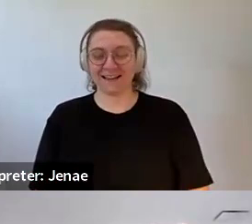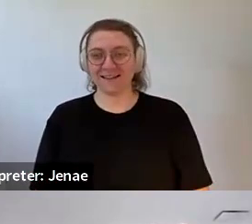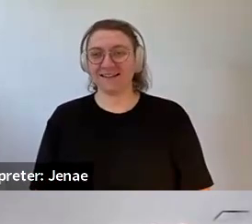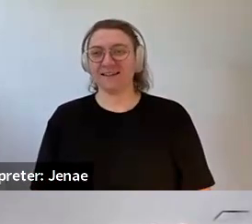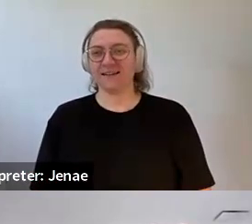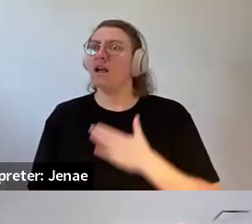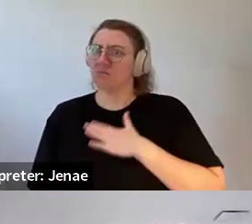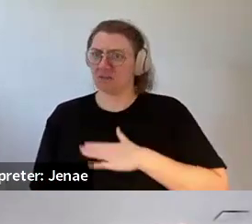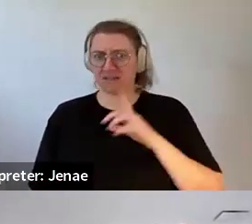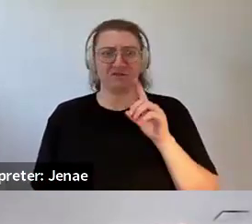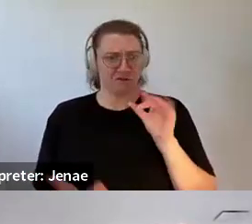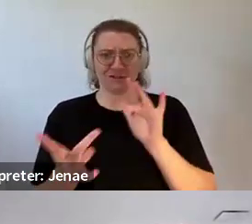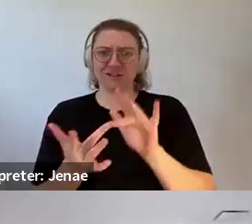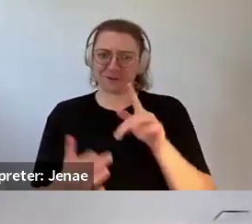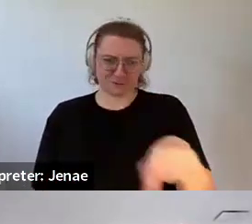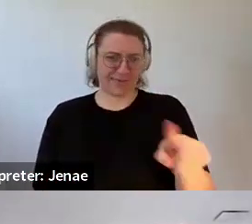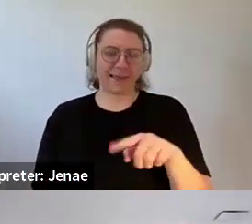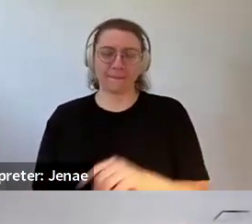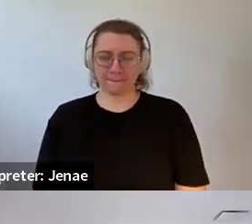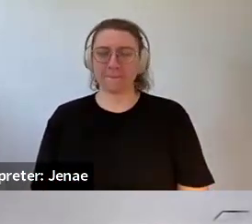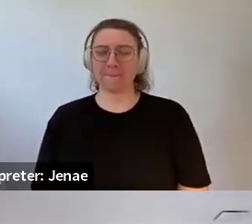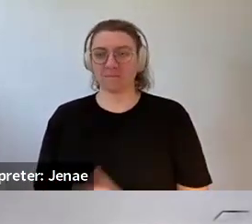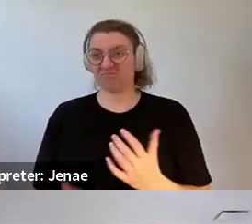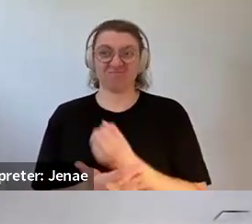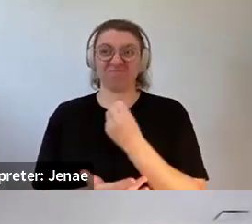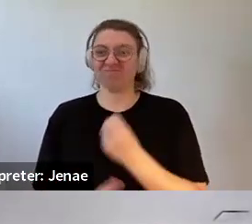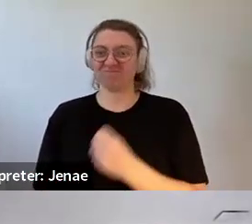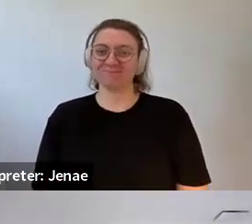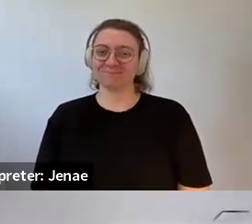please do reach out to them and take advantage of this.